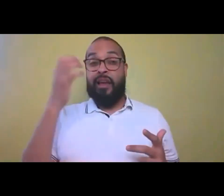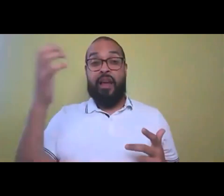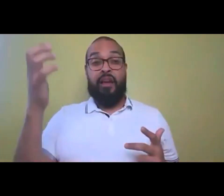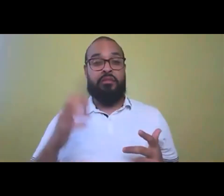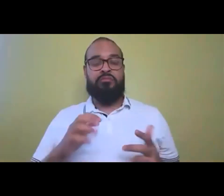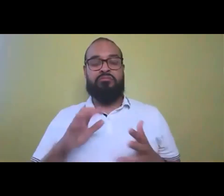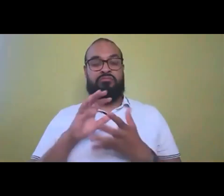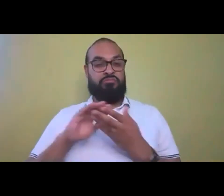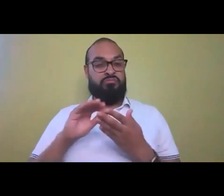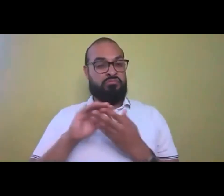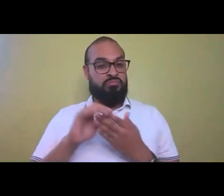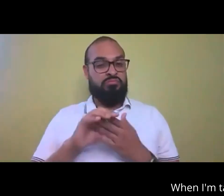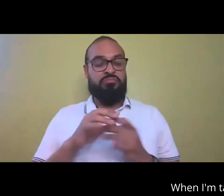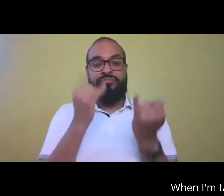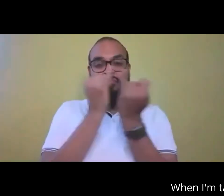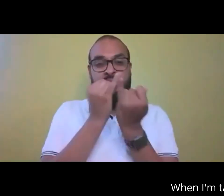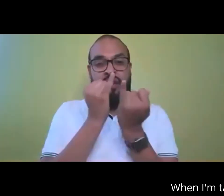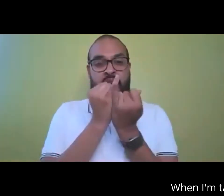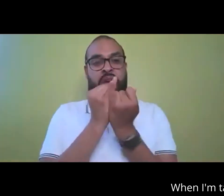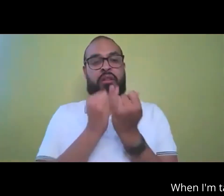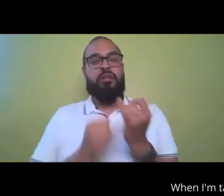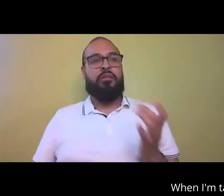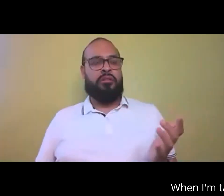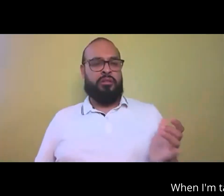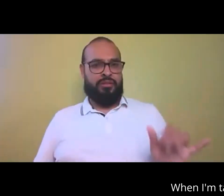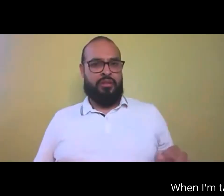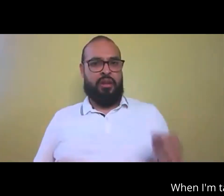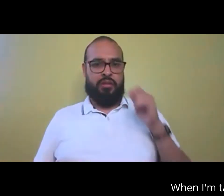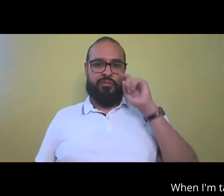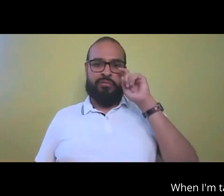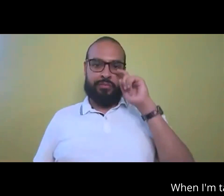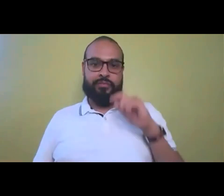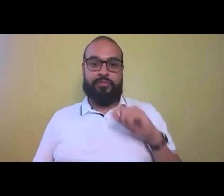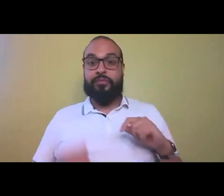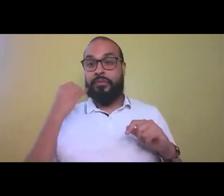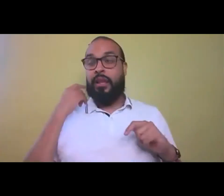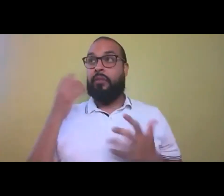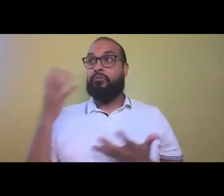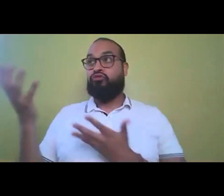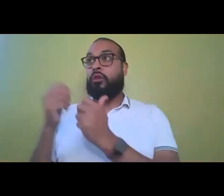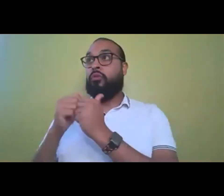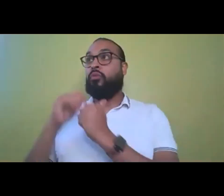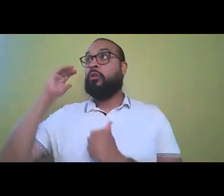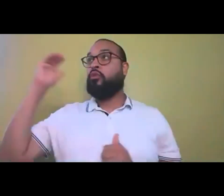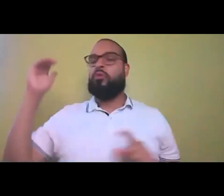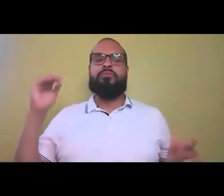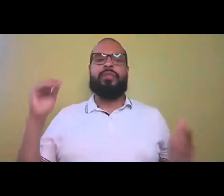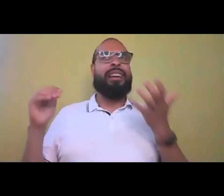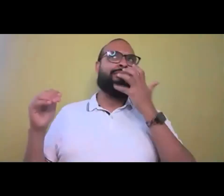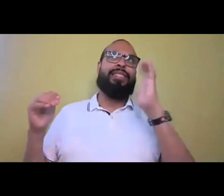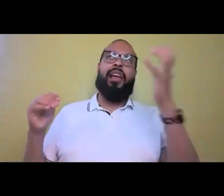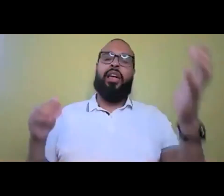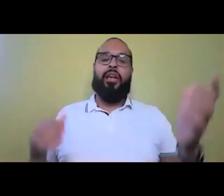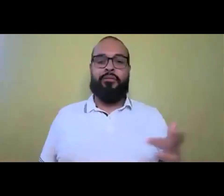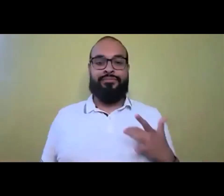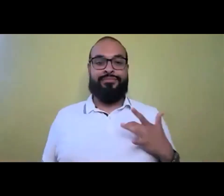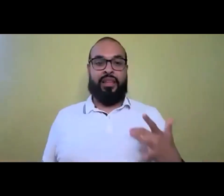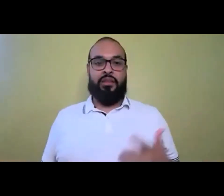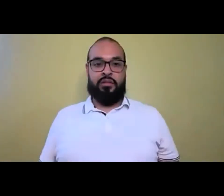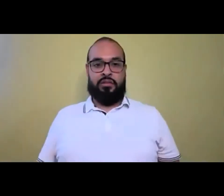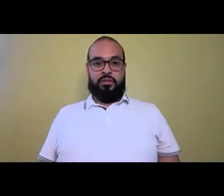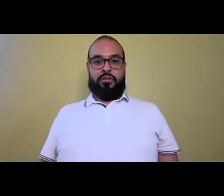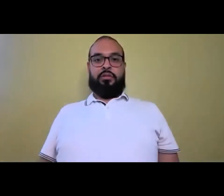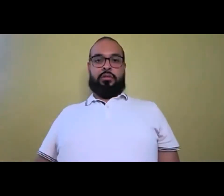talking, when I'm talking to an adult, my child yells, that child might be telling you that there's